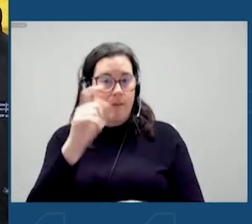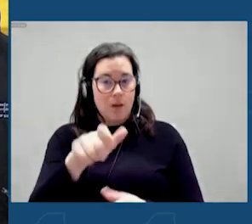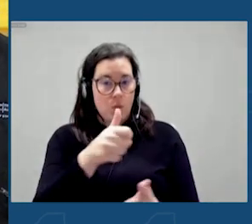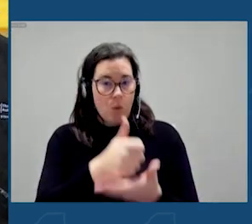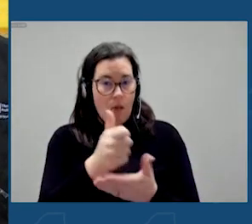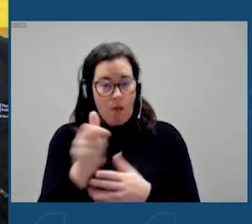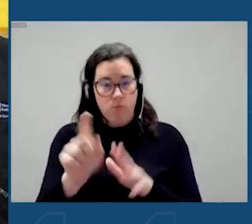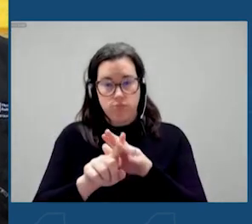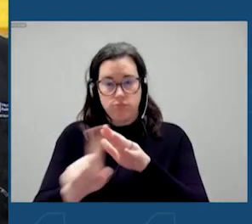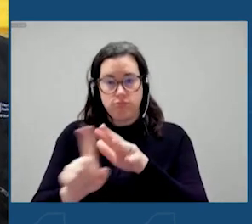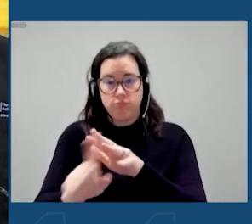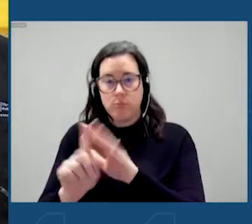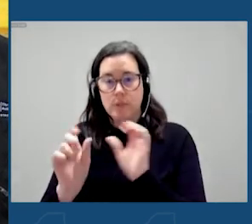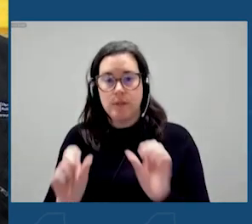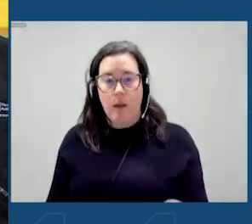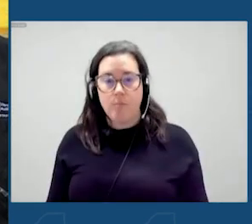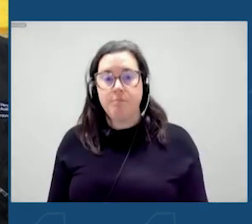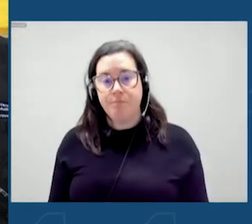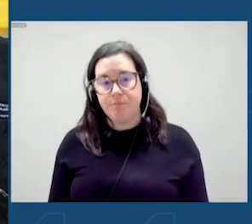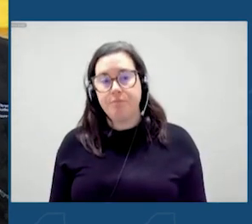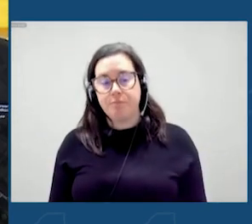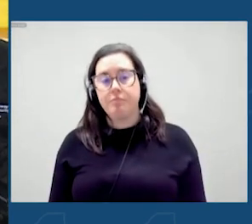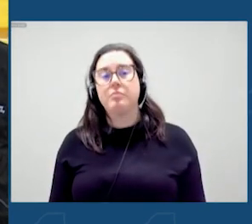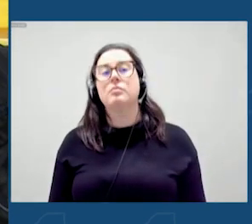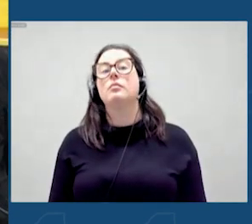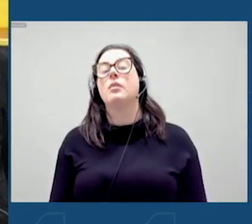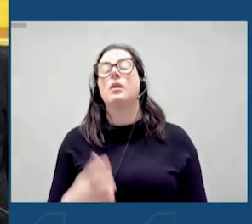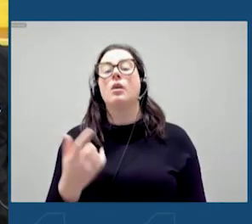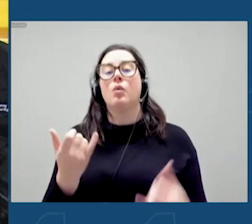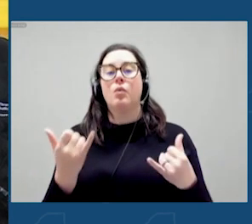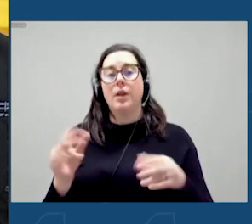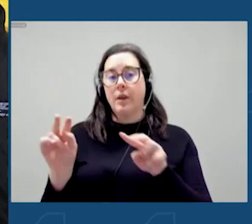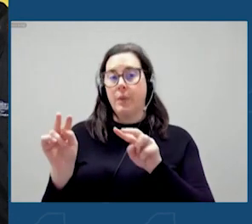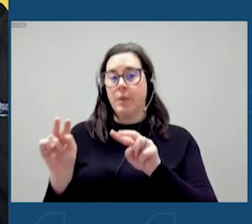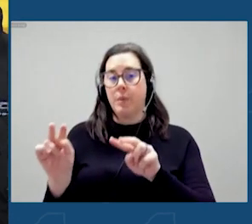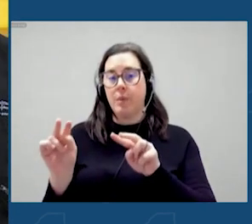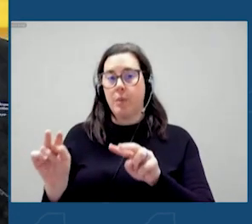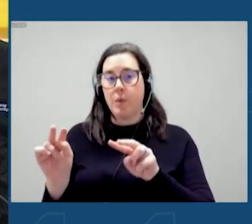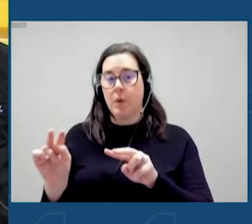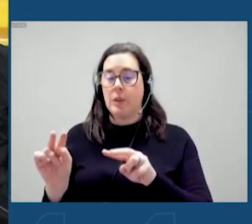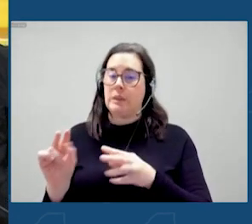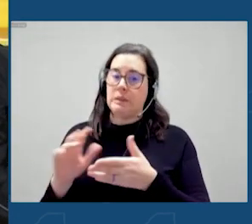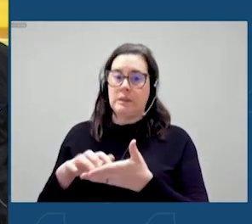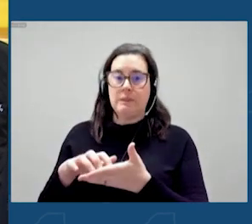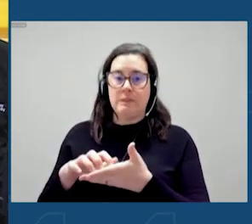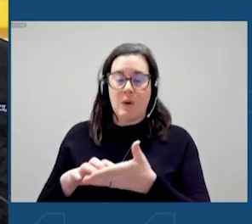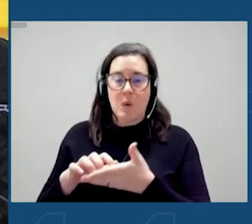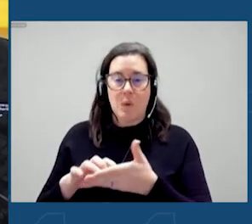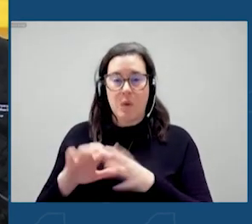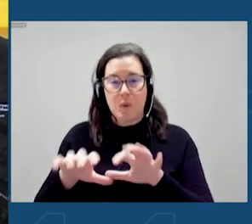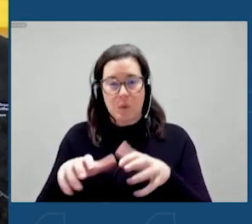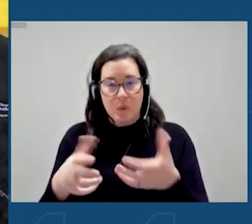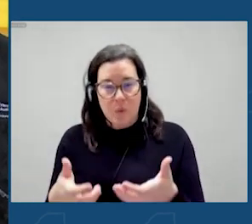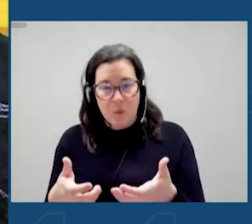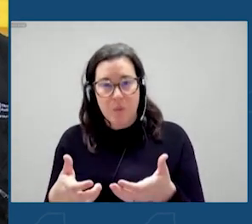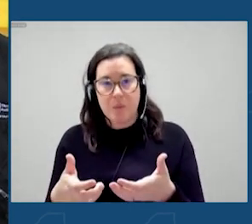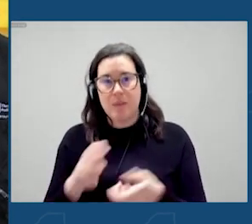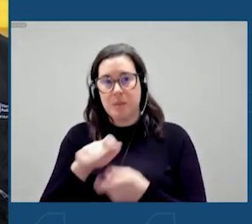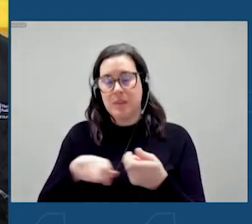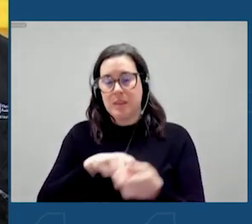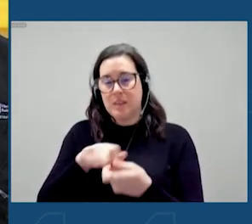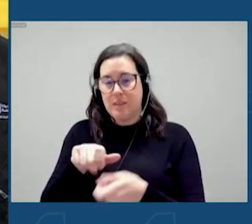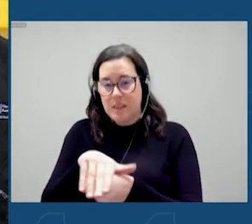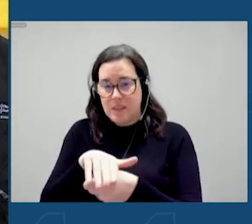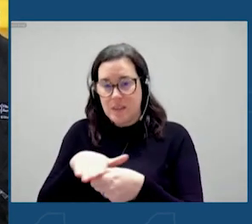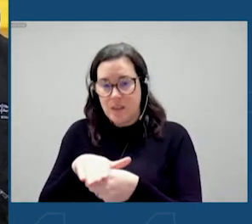out of where they are. We are monitoring vulnerable populations in congregate settings, making